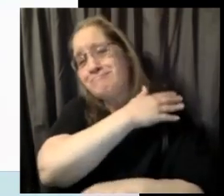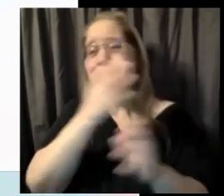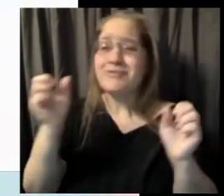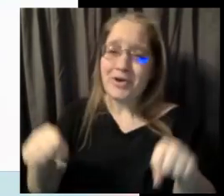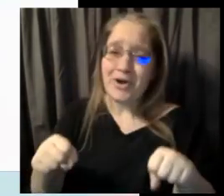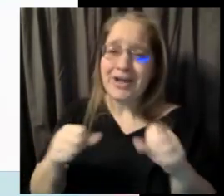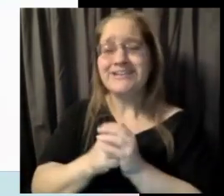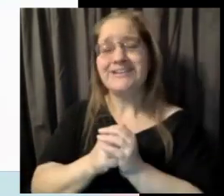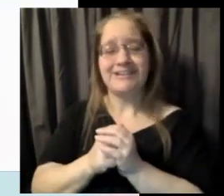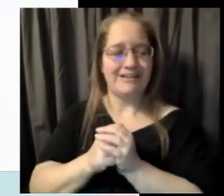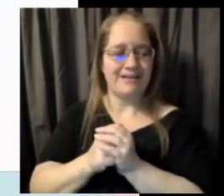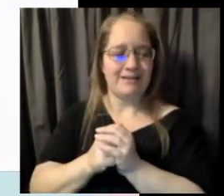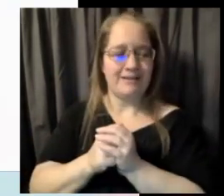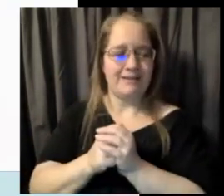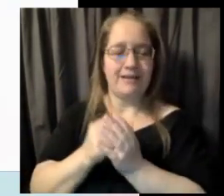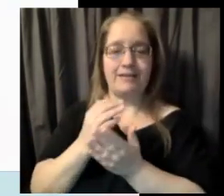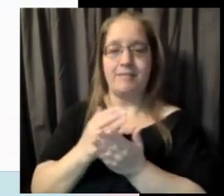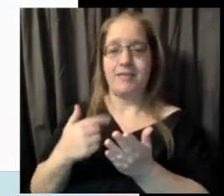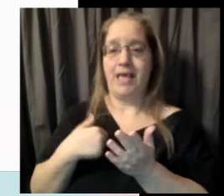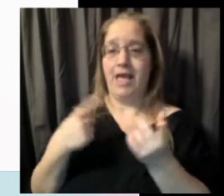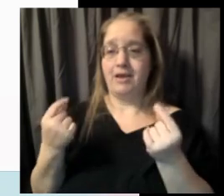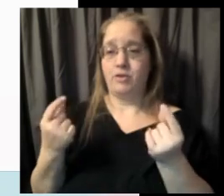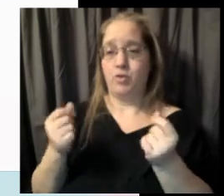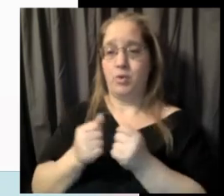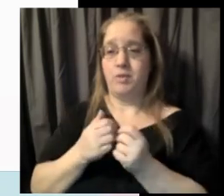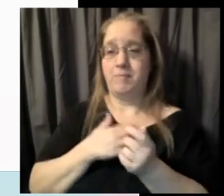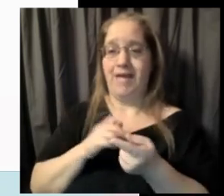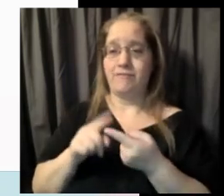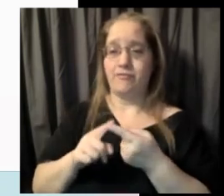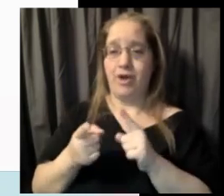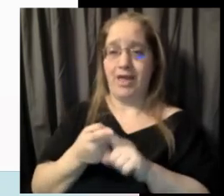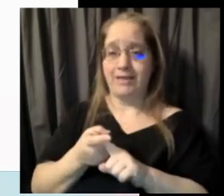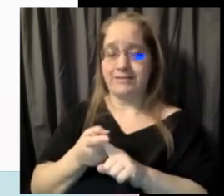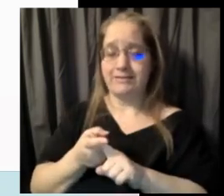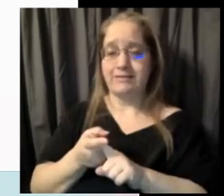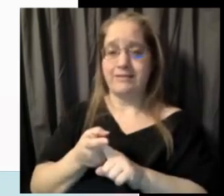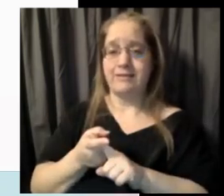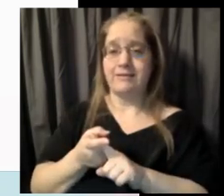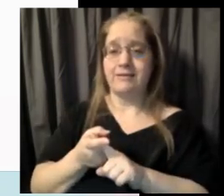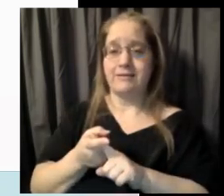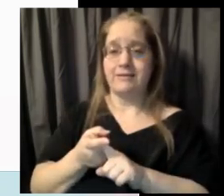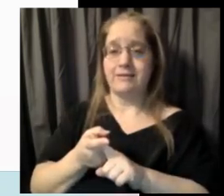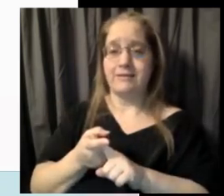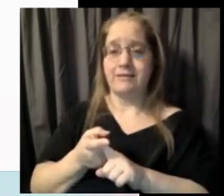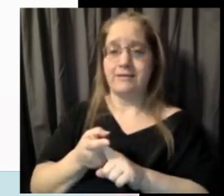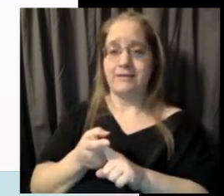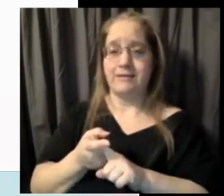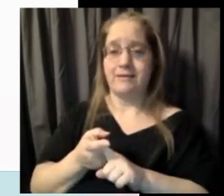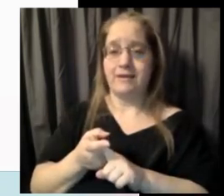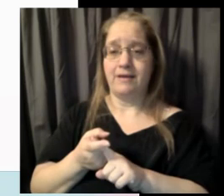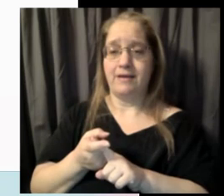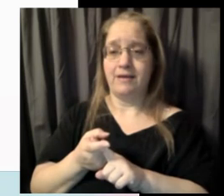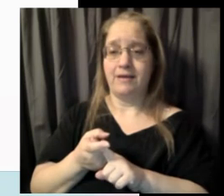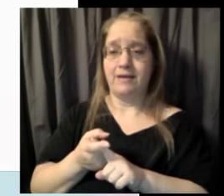back. But you can, some of the things that I've done with my friends, things that, I want to make sure